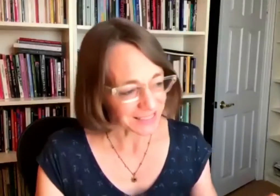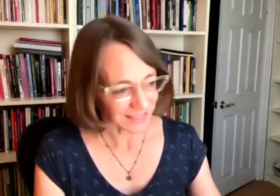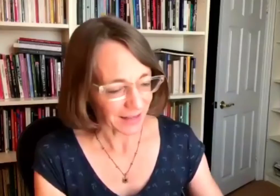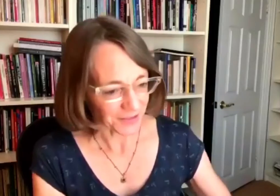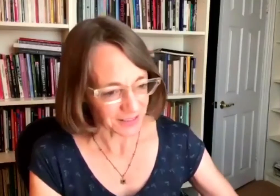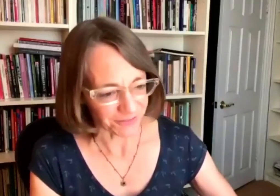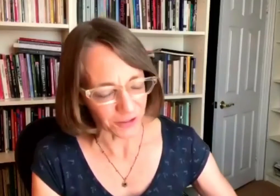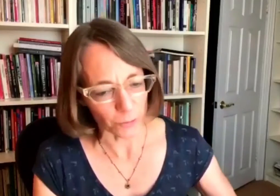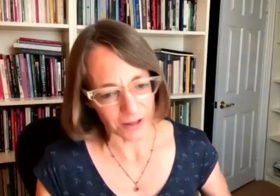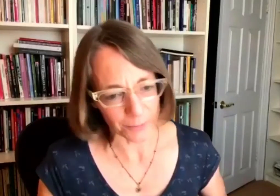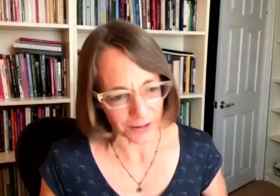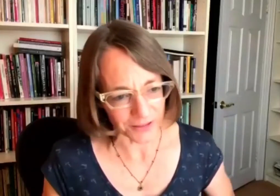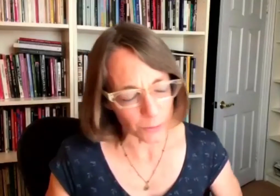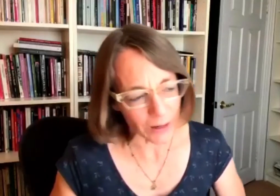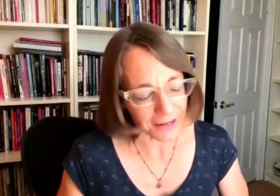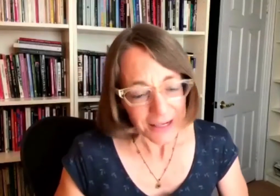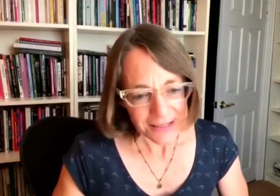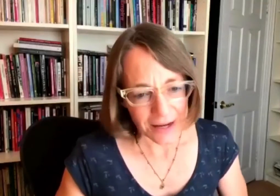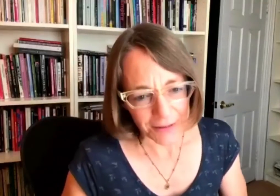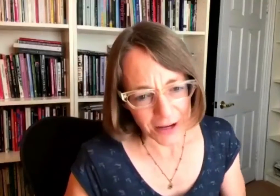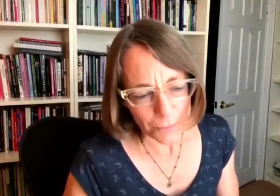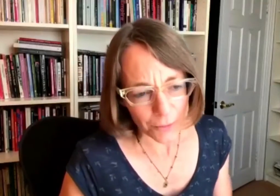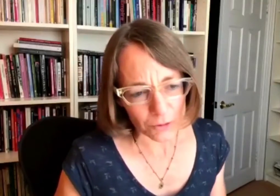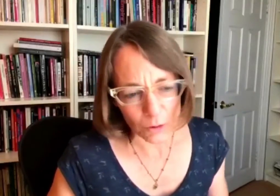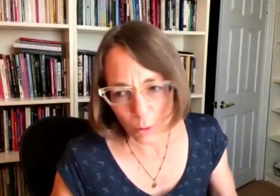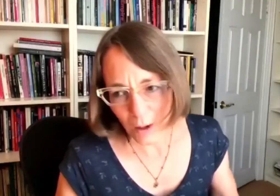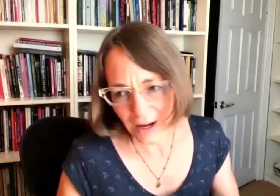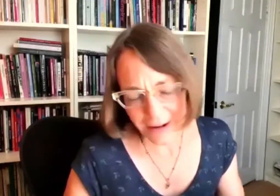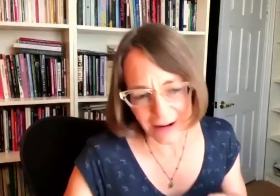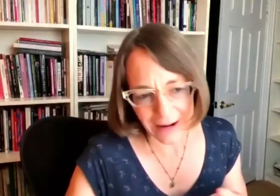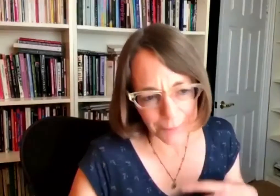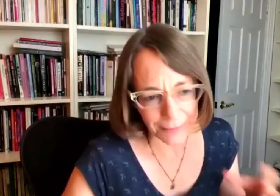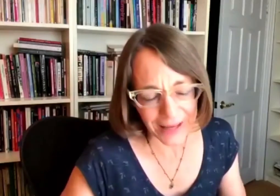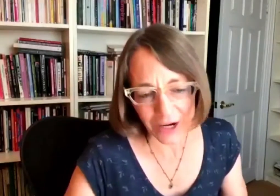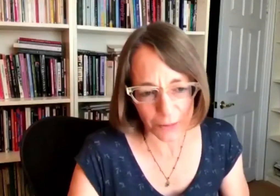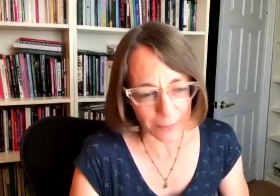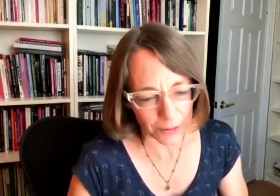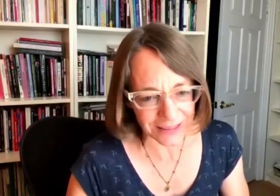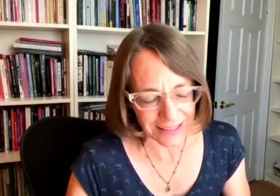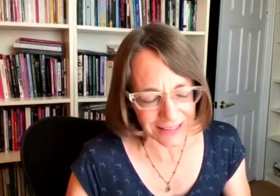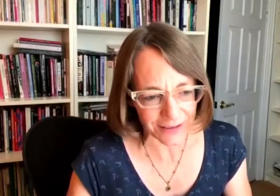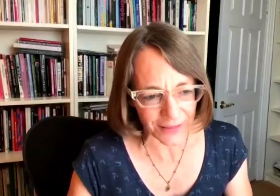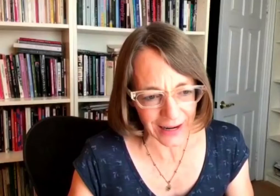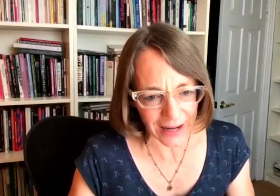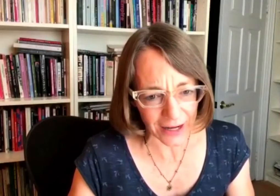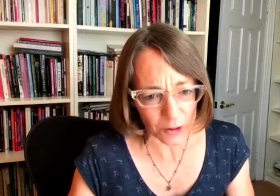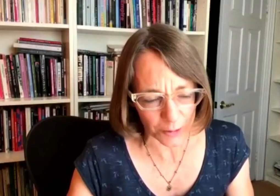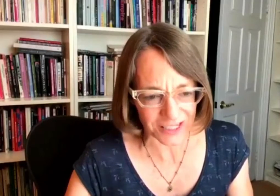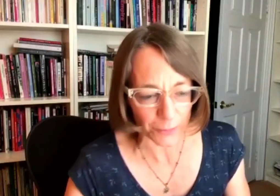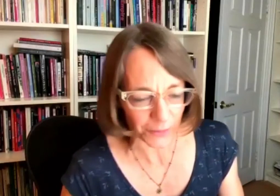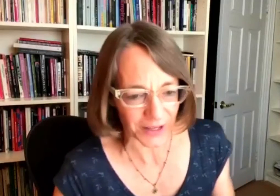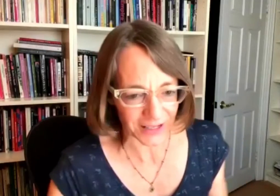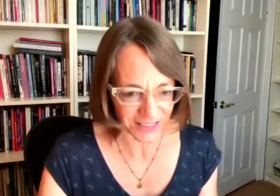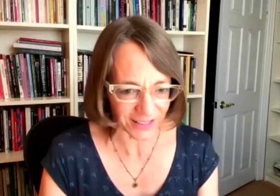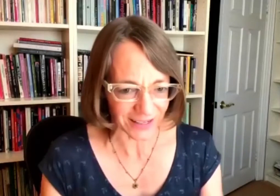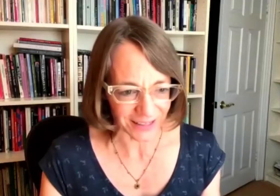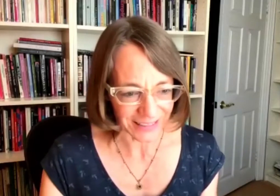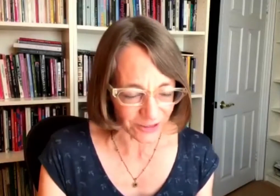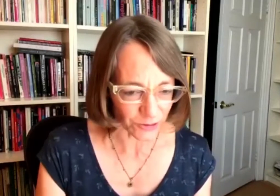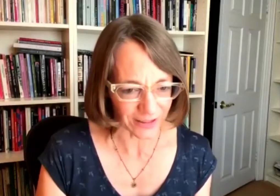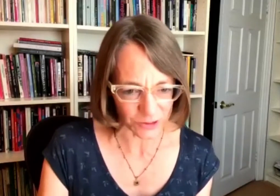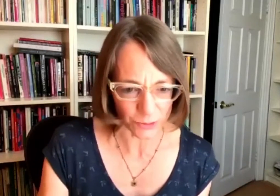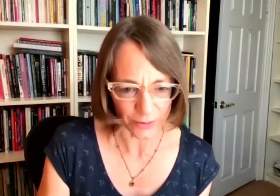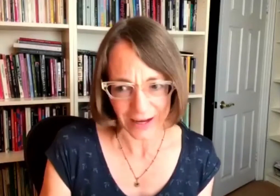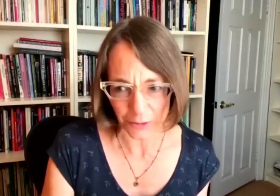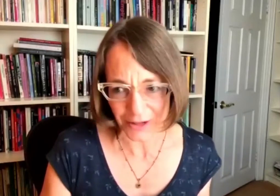had, maybe beyond that particular personality. What was the importance